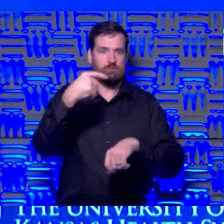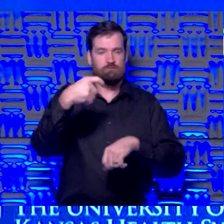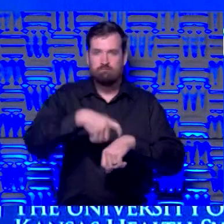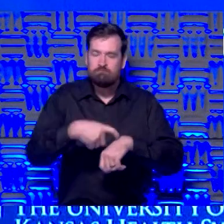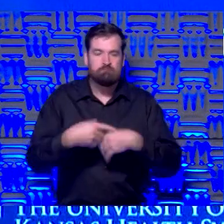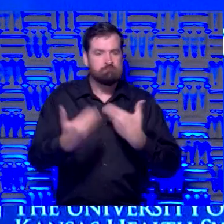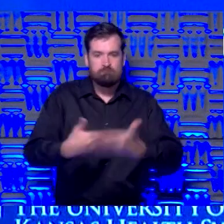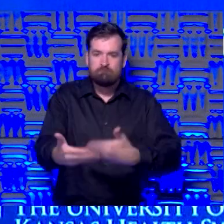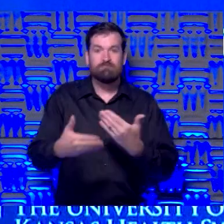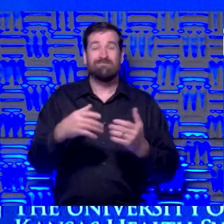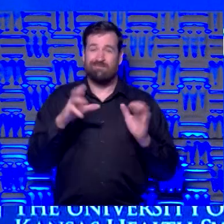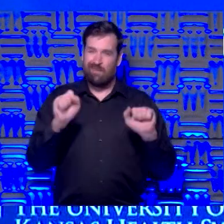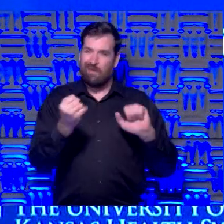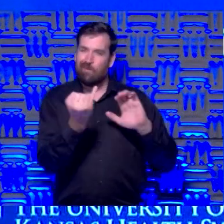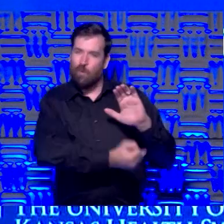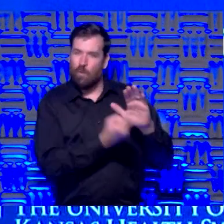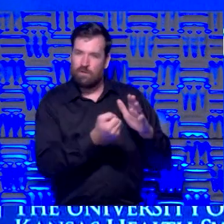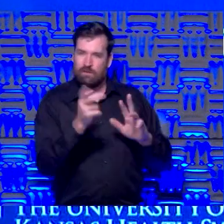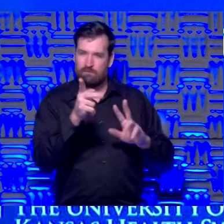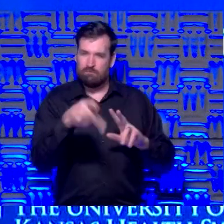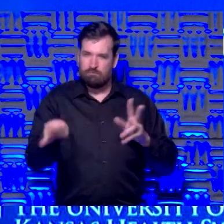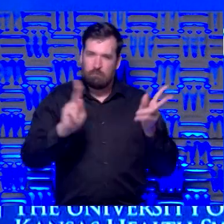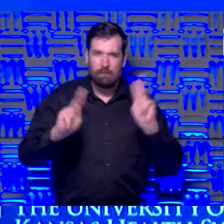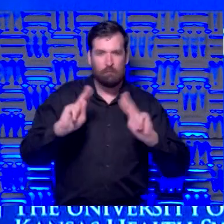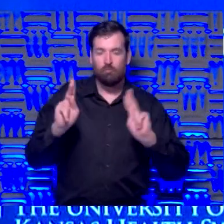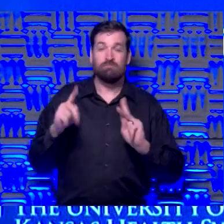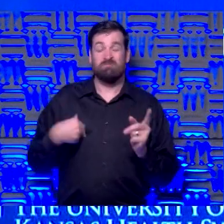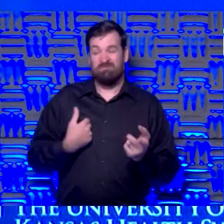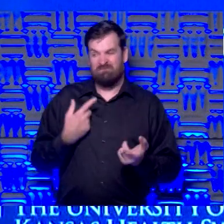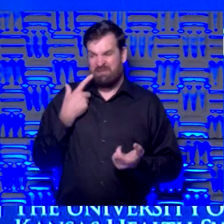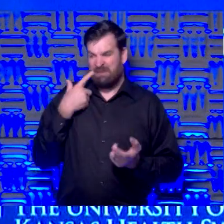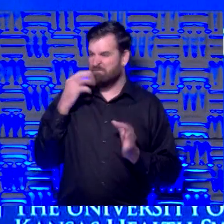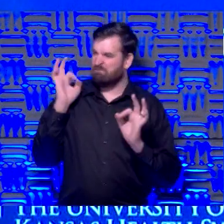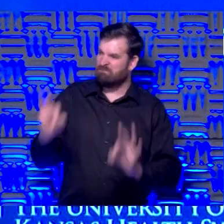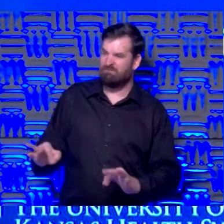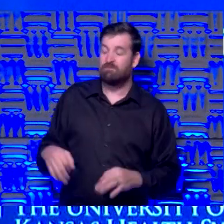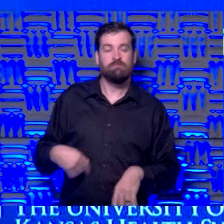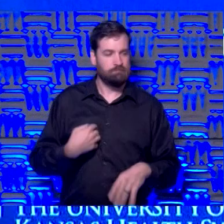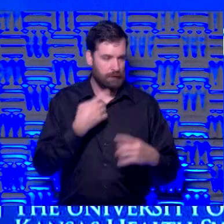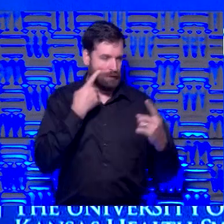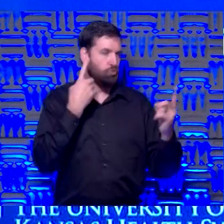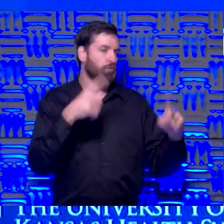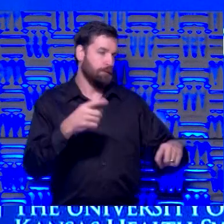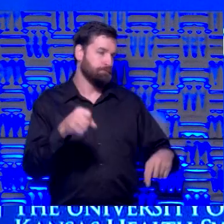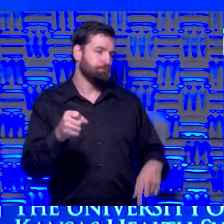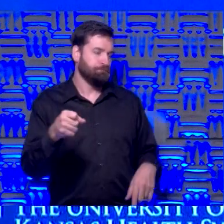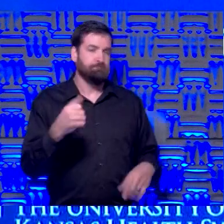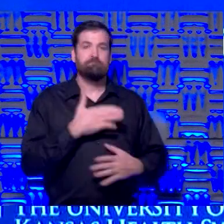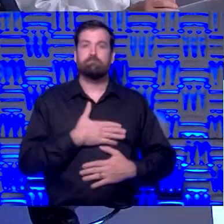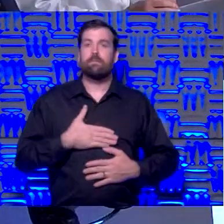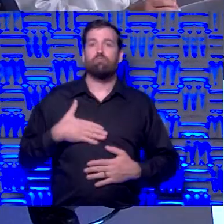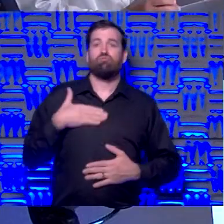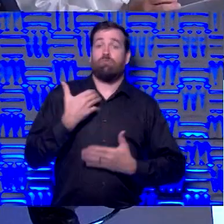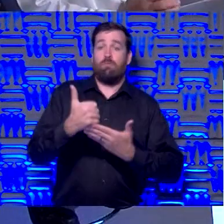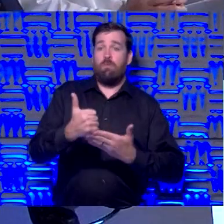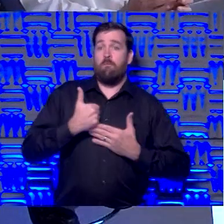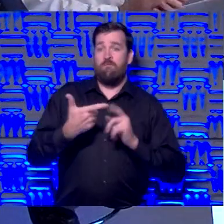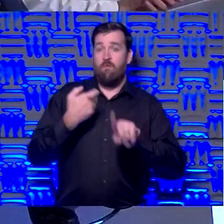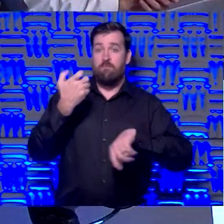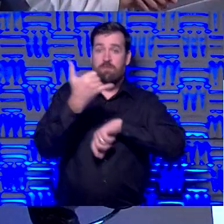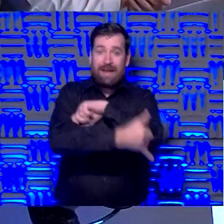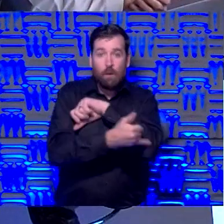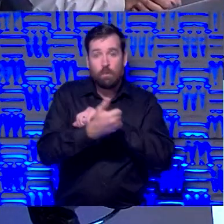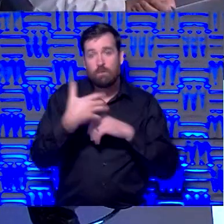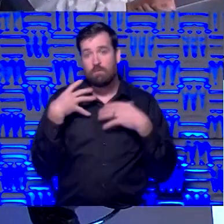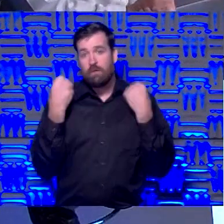in Naismith Hall. I mean, I don't think we could have done better than what we're doing. I would agree with that, and really appreciate the help at the county health